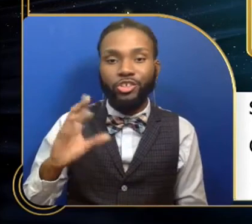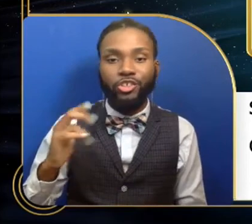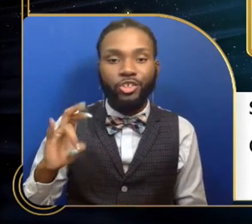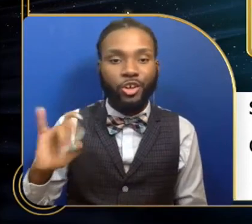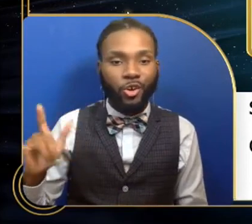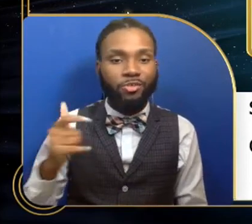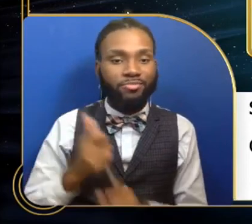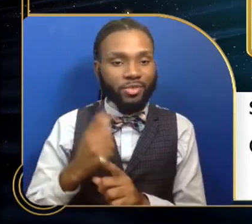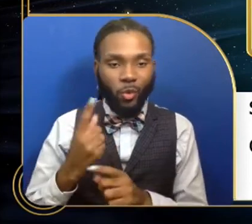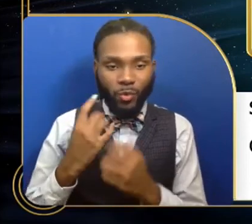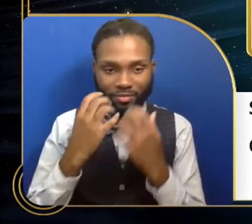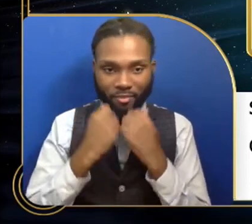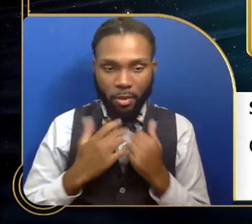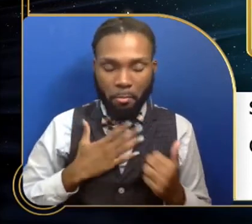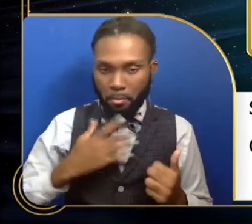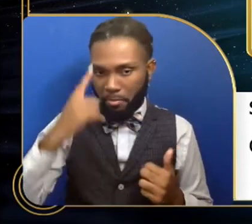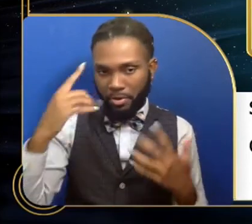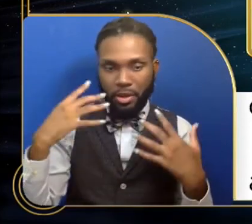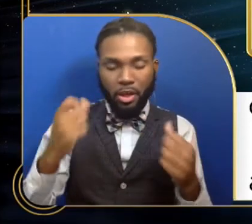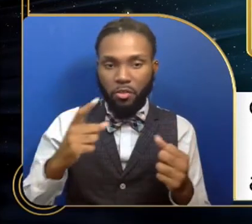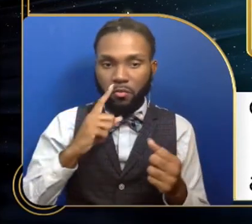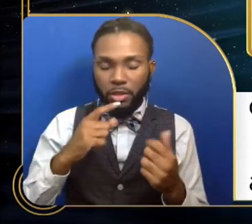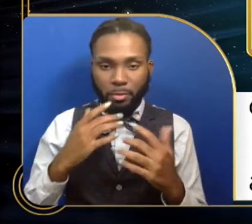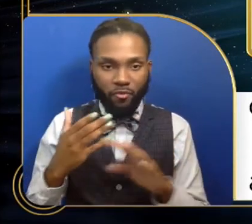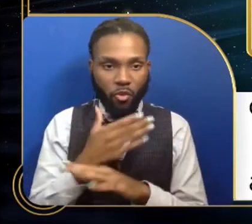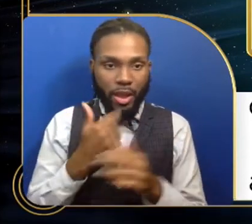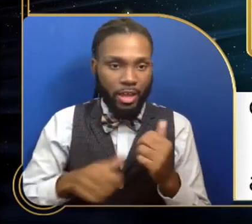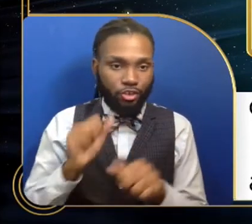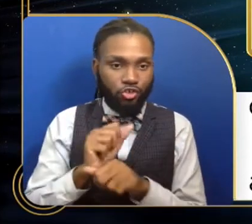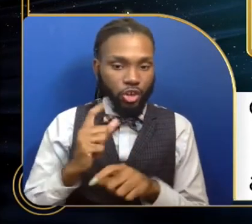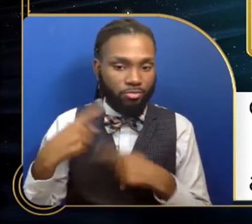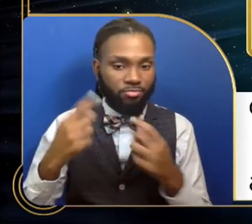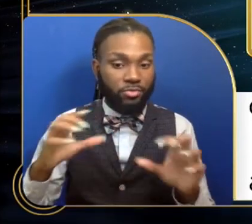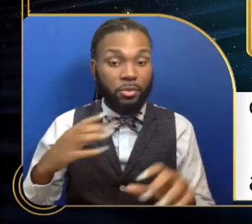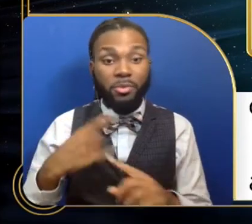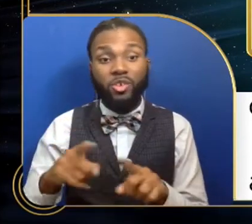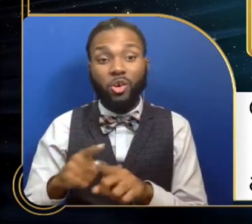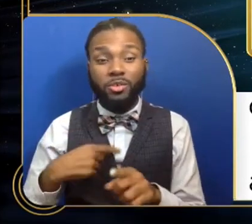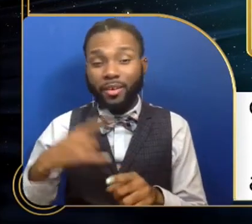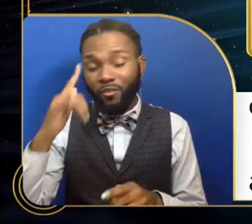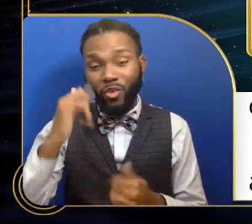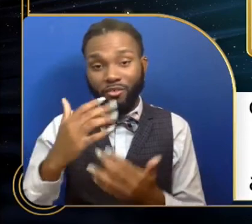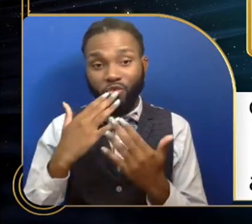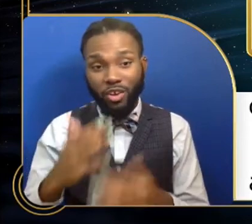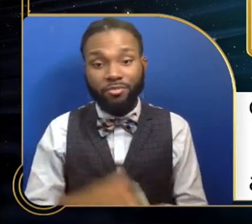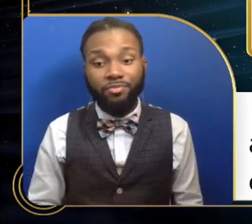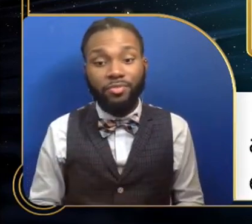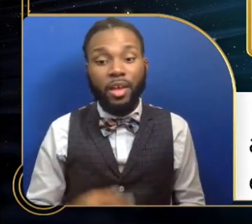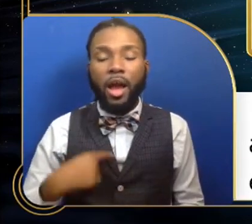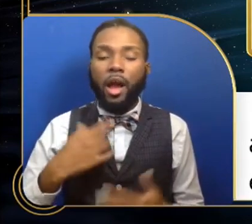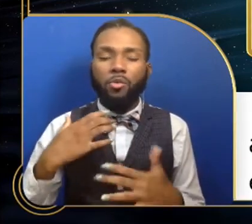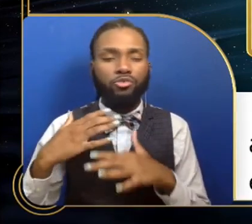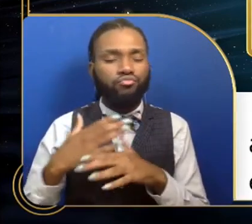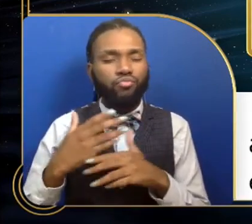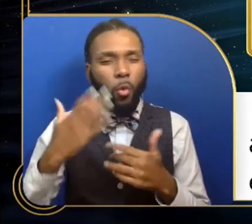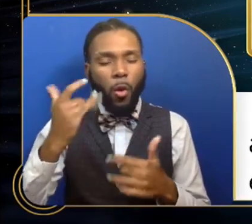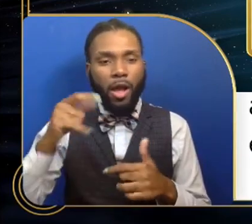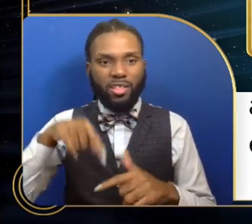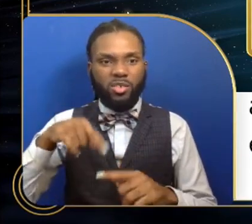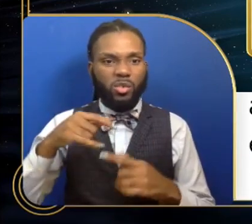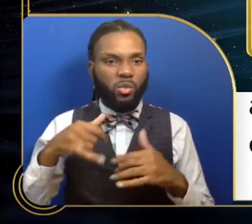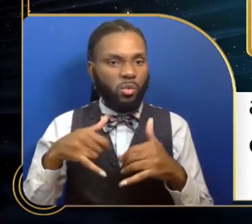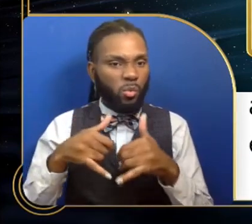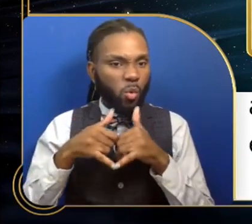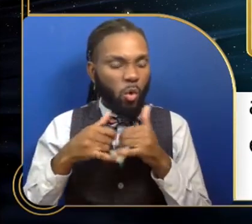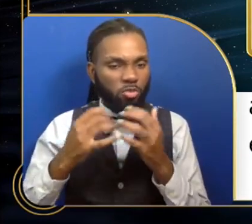before anything else, any of the jobs we've done, and I'm forever grateful. I want to share a little bit about why this award means so much to me. When I first